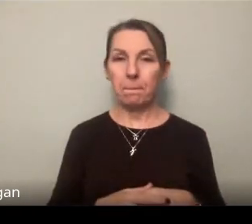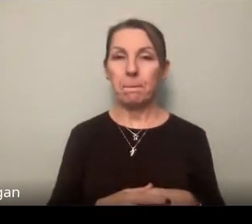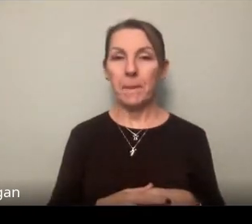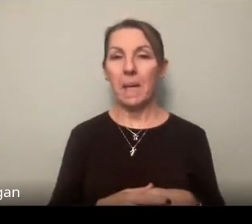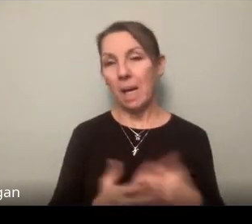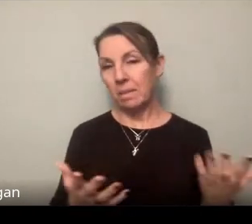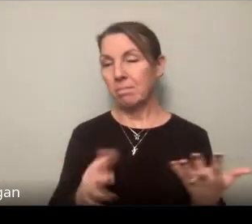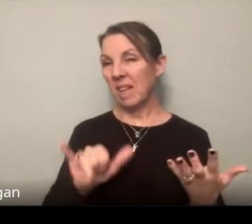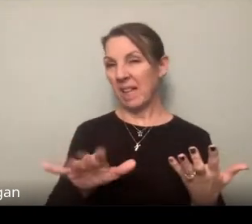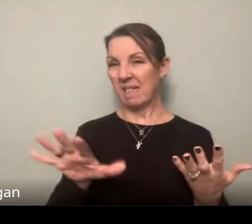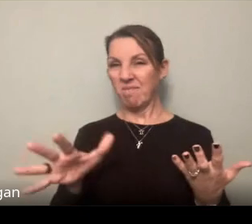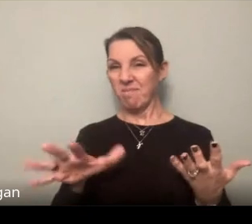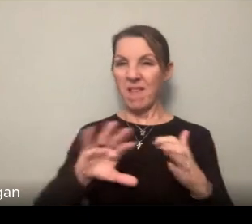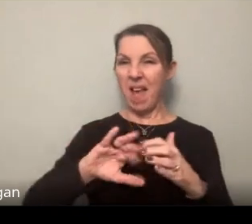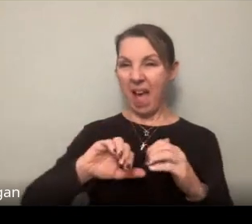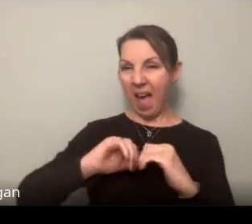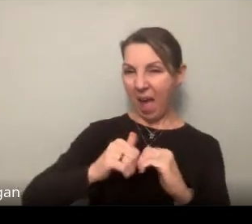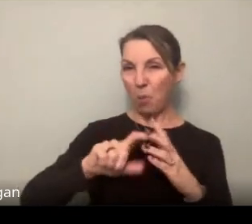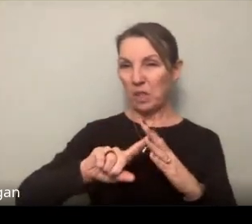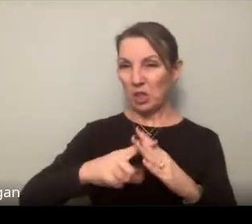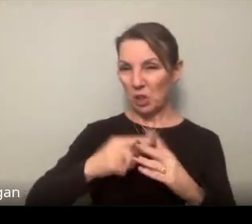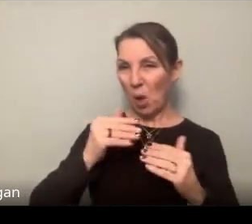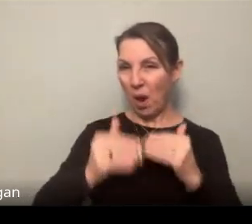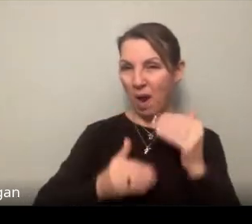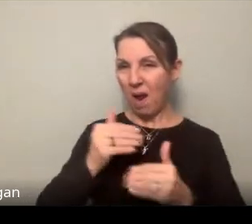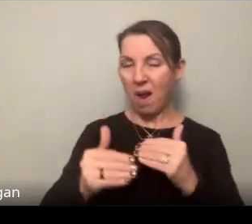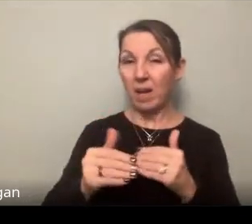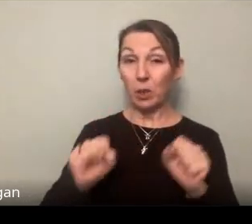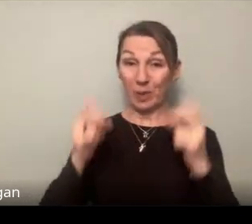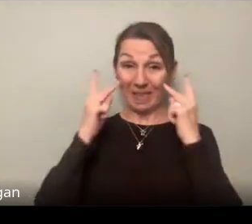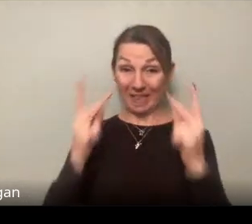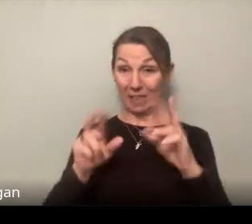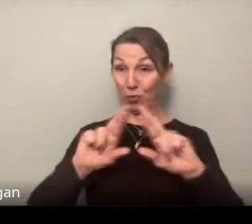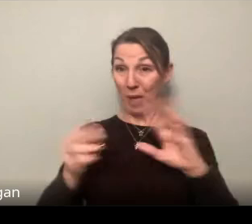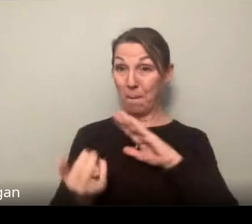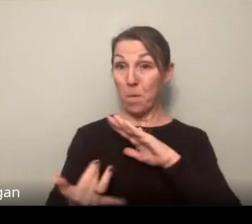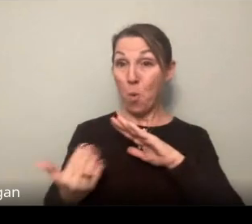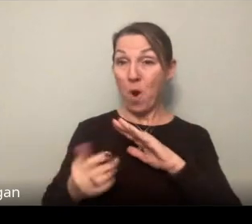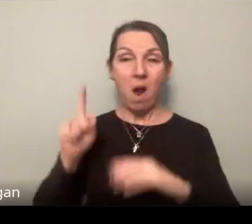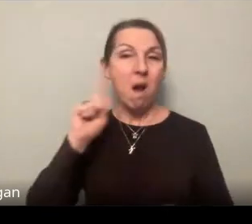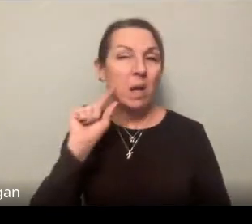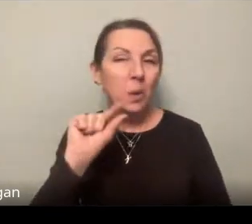so that's kind of how we started. As you can see, it's about to boil. I hear the